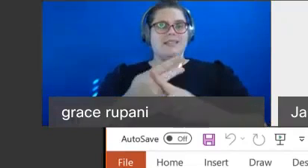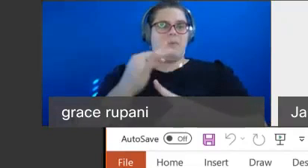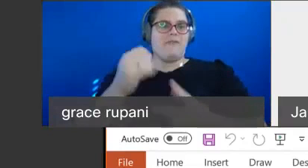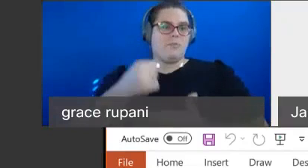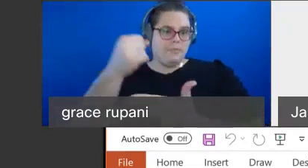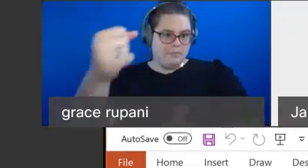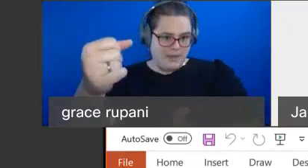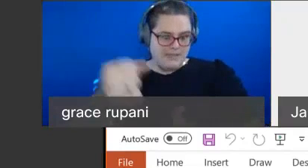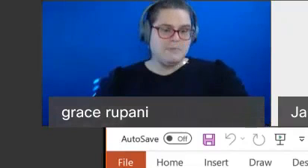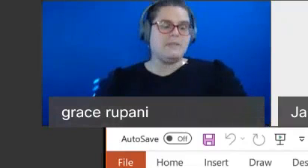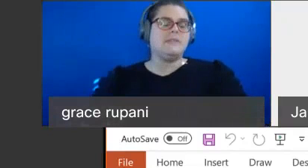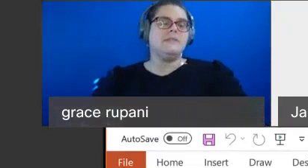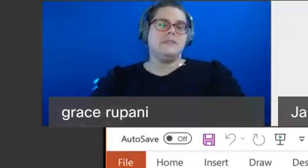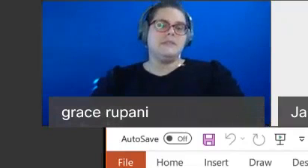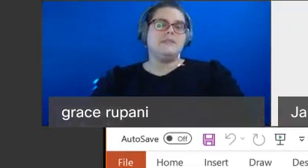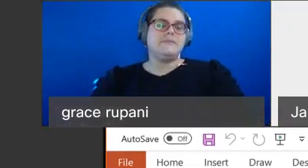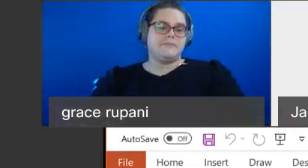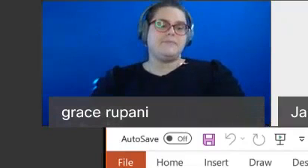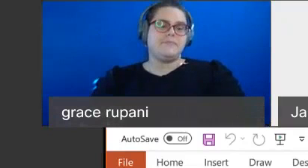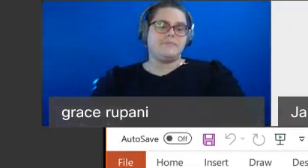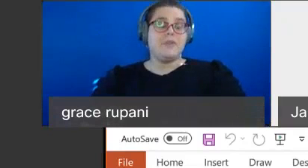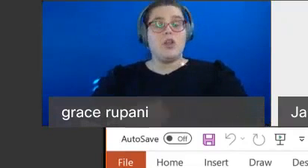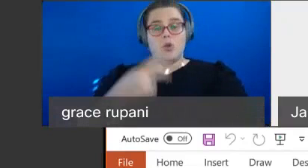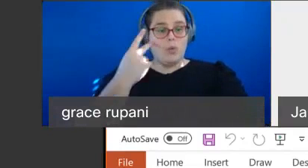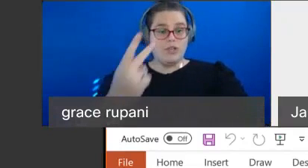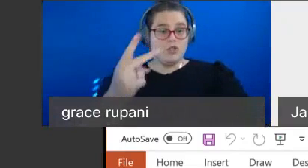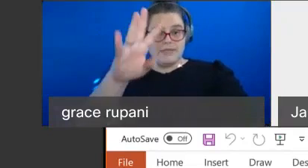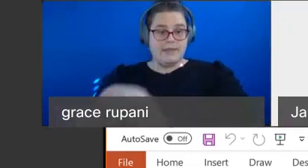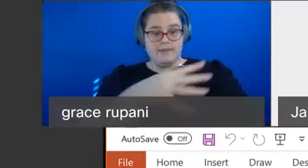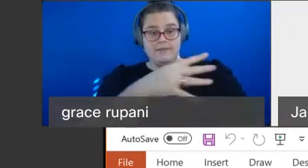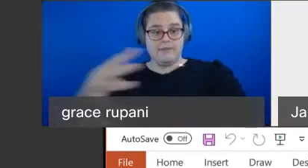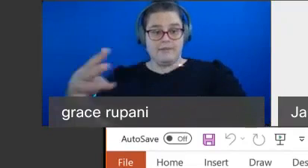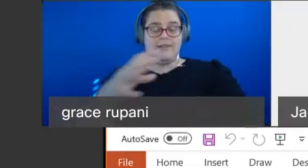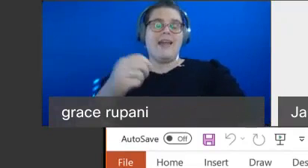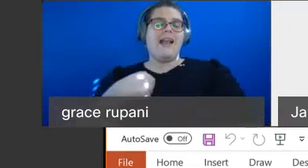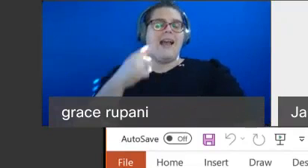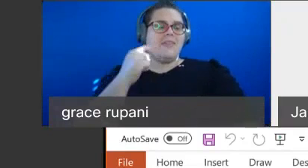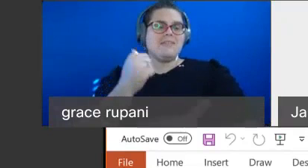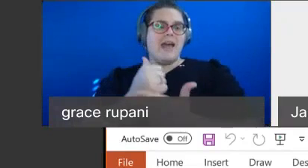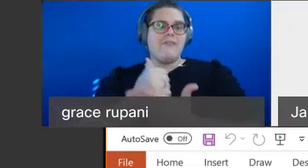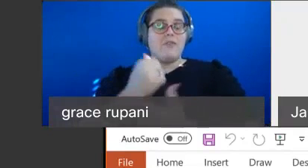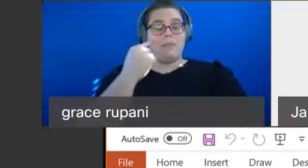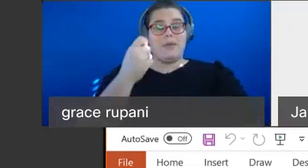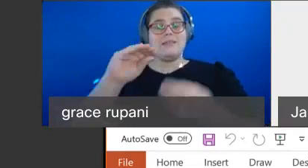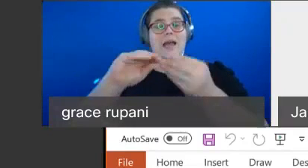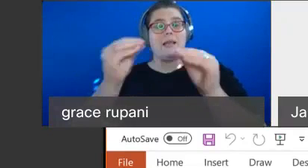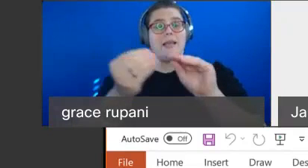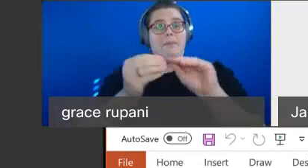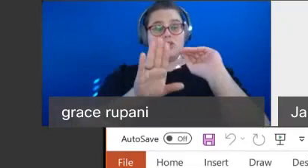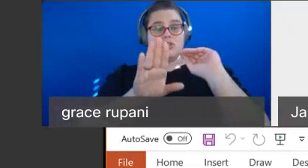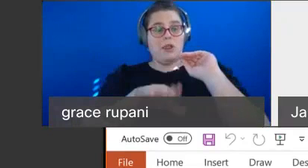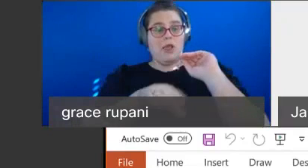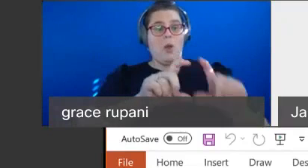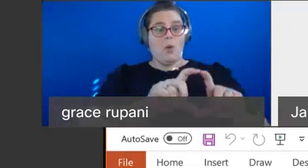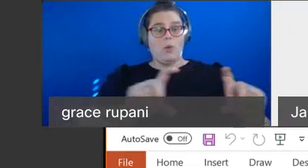it's, what you see is, and what's helpful, I think, is that the numbers down below, in ICFs